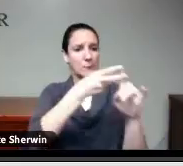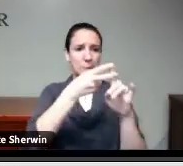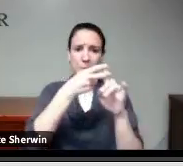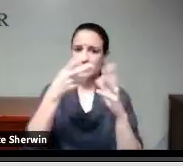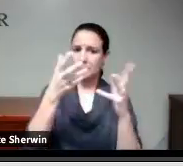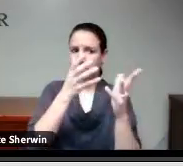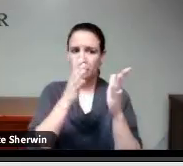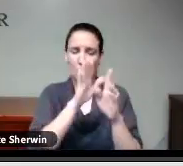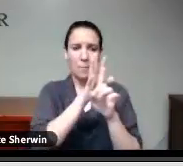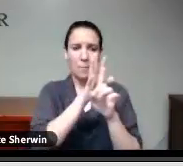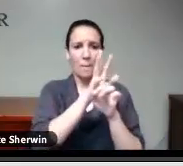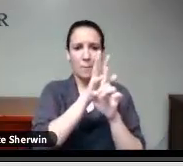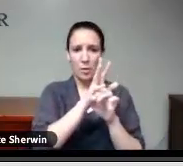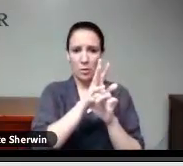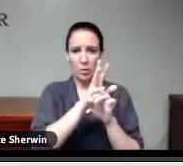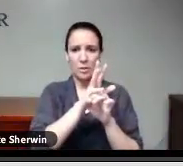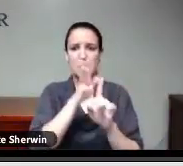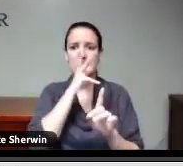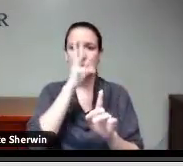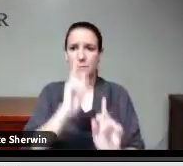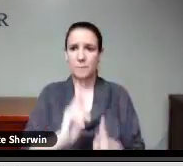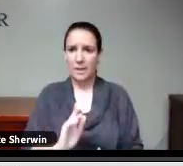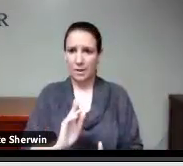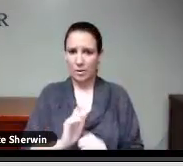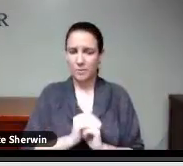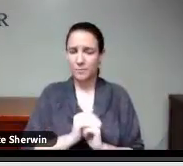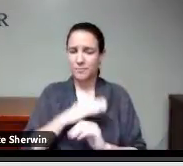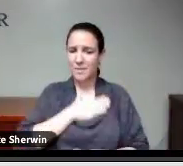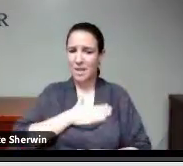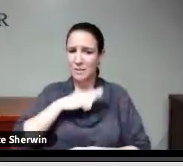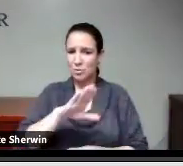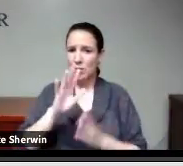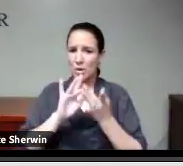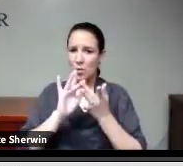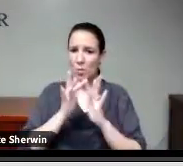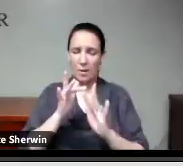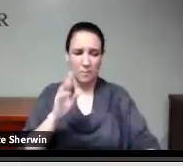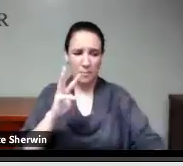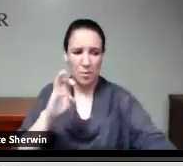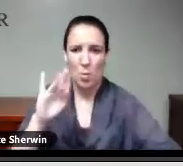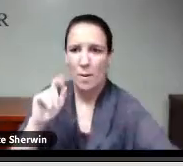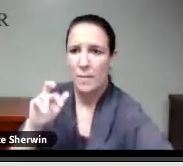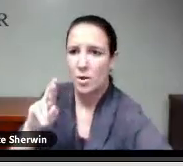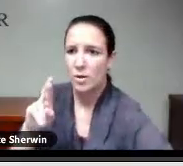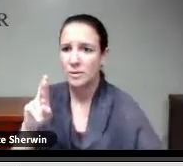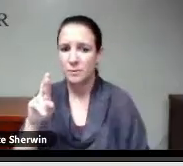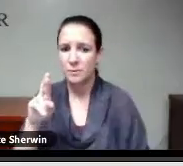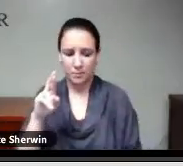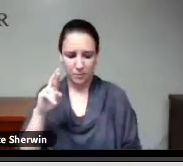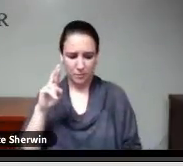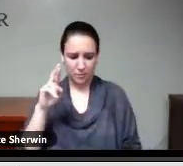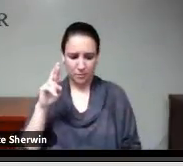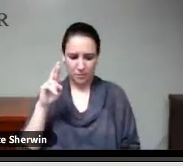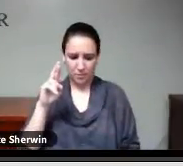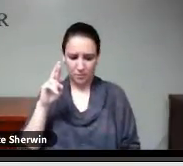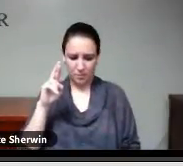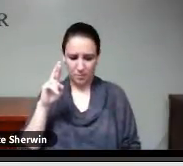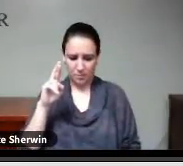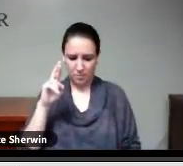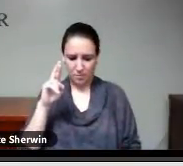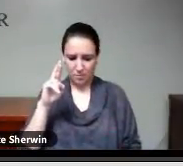community. Please welcome Dieta and enjoy her webinar this morning. Dieta? Good morning. Thank you, Aaron, for